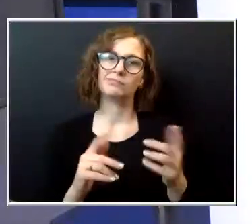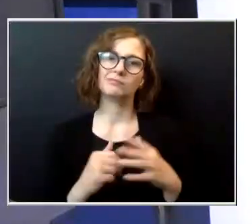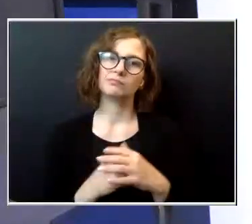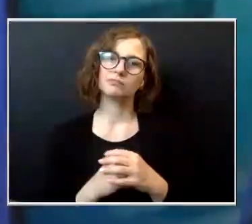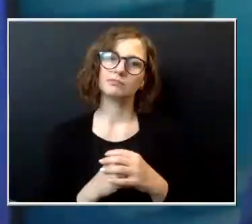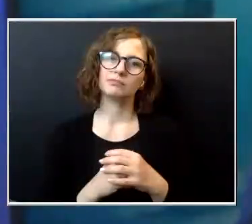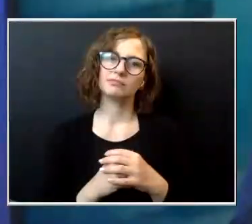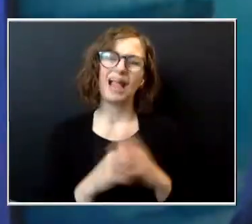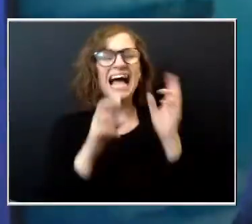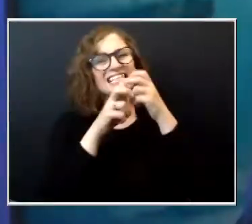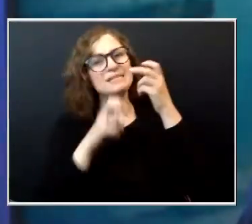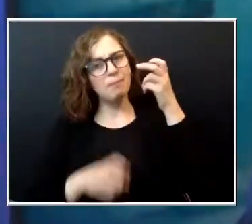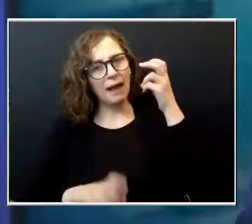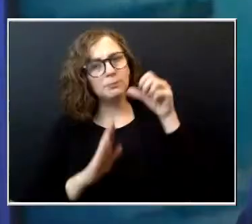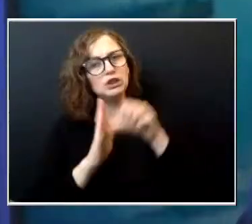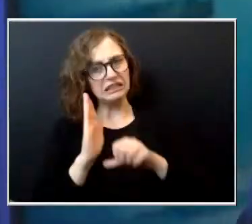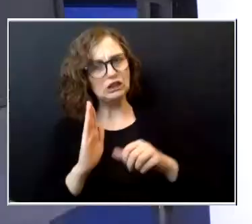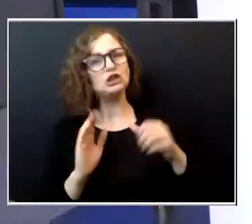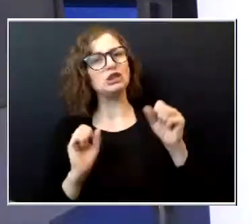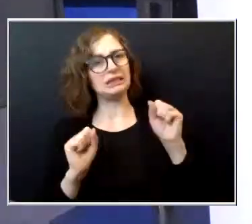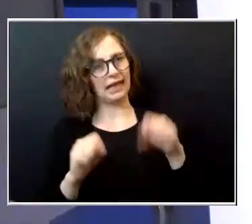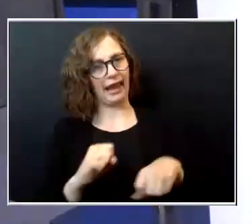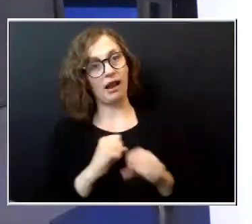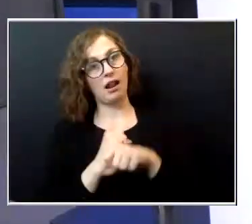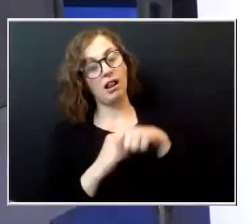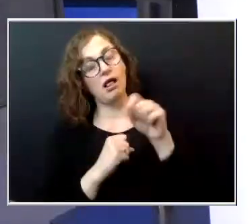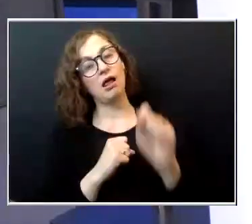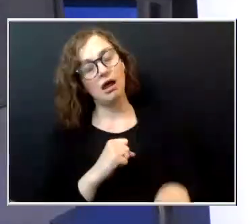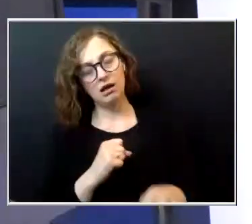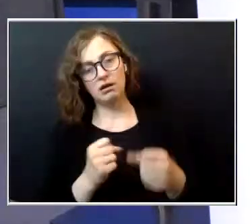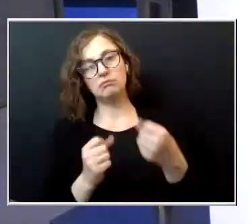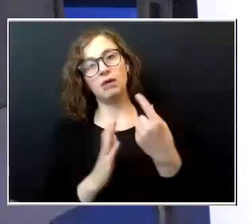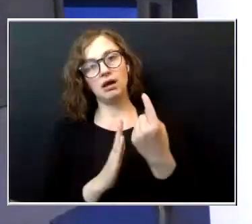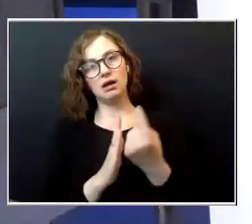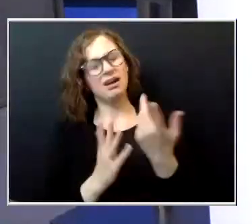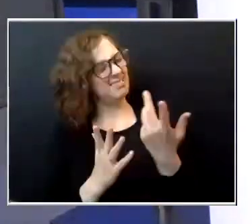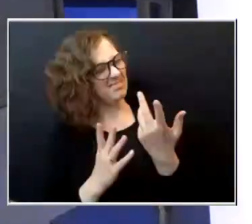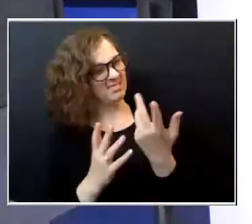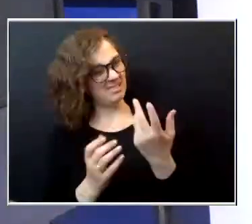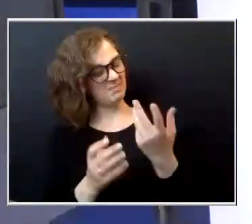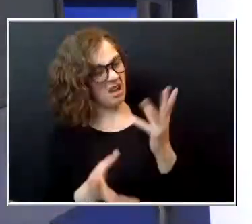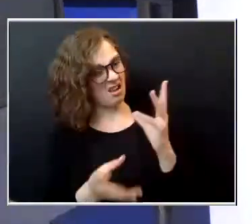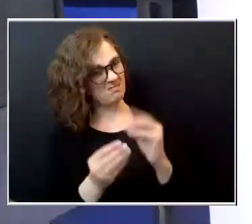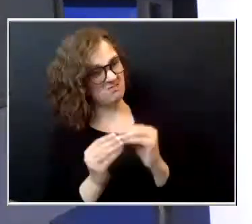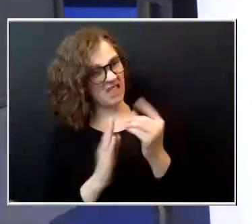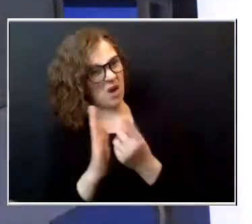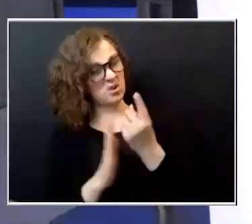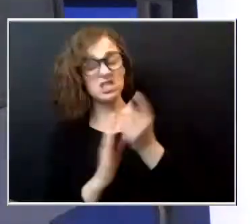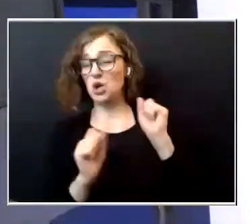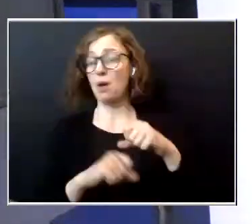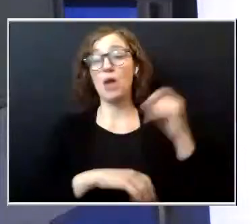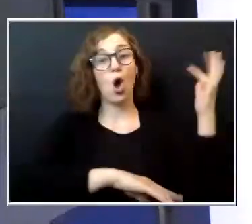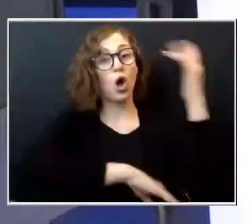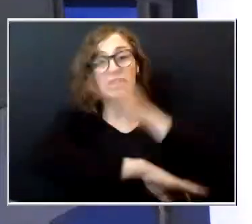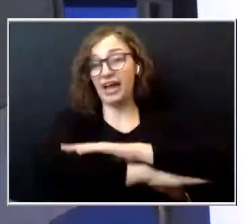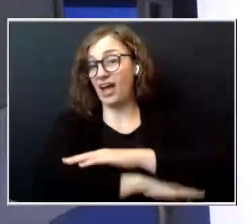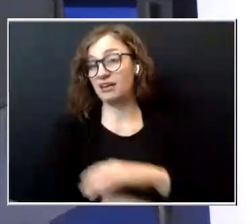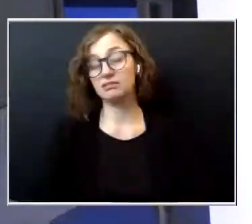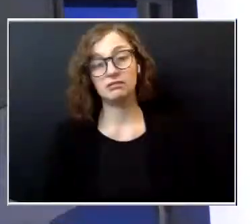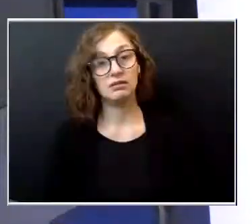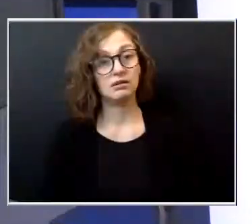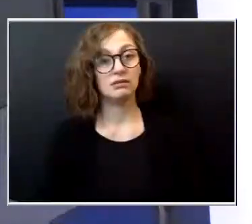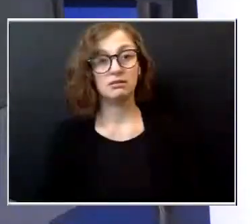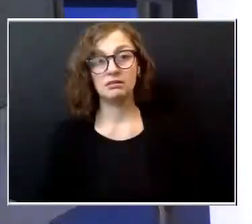procedures can be pretty long. Spine I mean, procedures. hours, Sometimes- ballpark the yes. hours. How many Oh hours? gosh, I mean, it could be an all-day case. All day. If you Like start you at work 7 in the 10s, morning